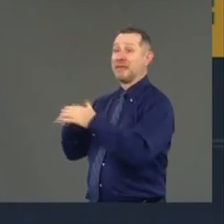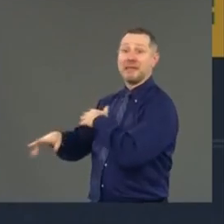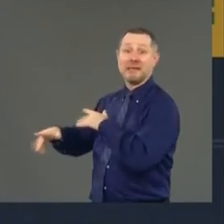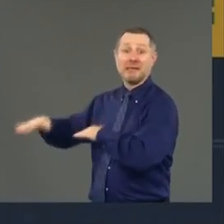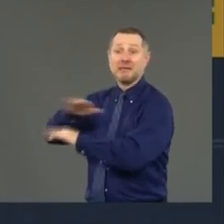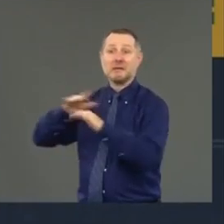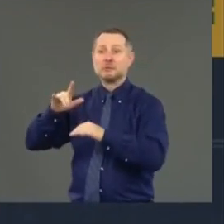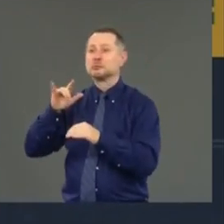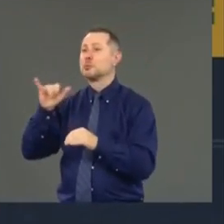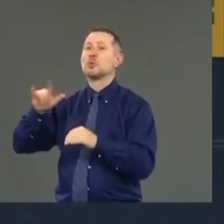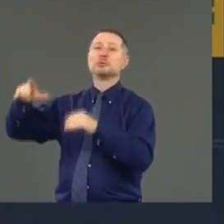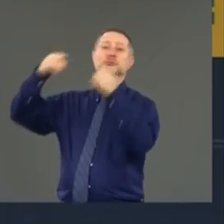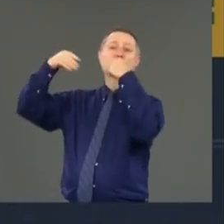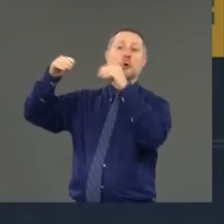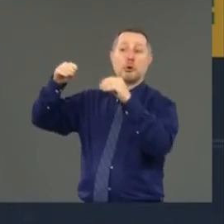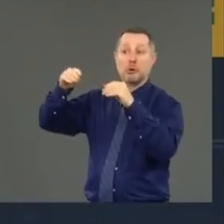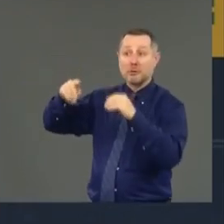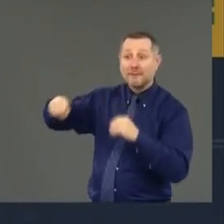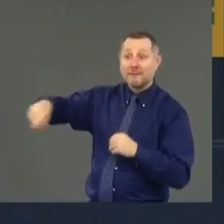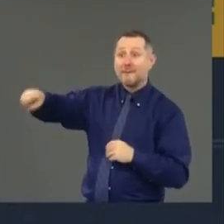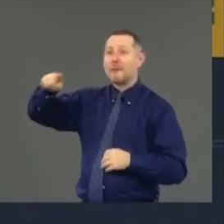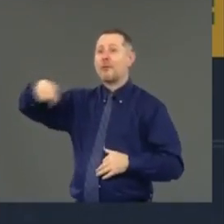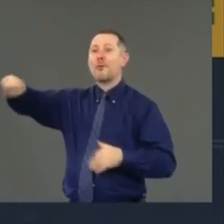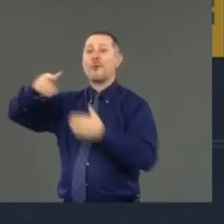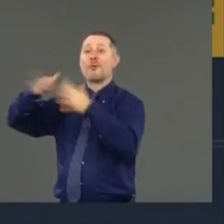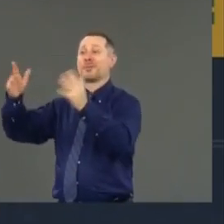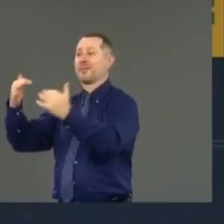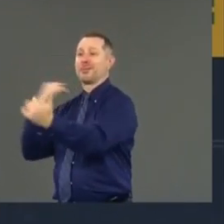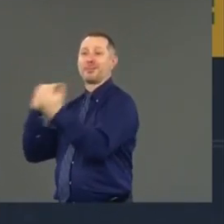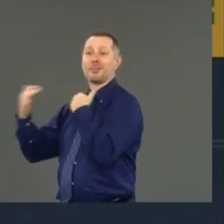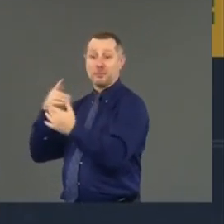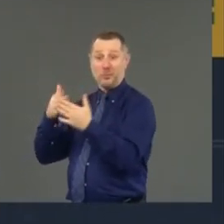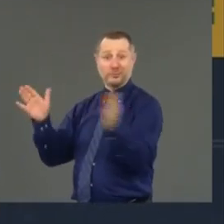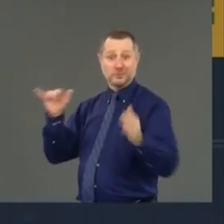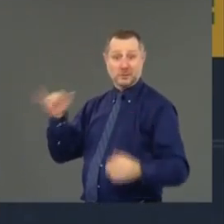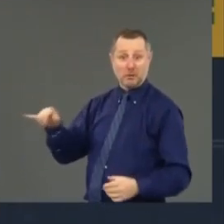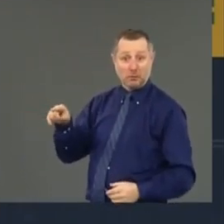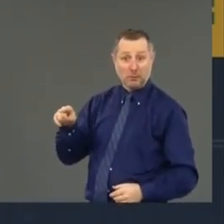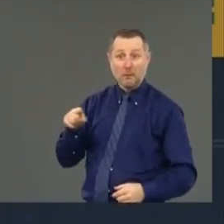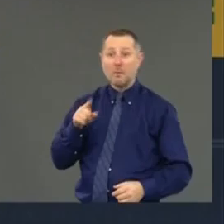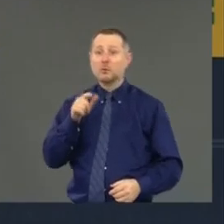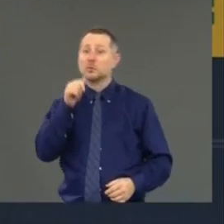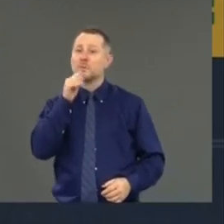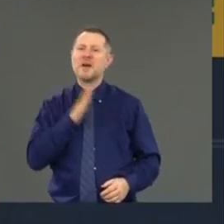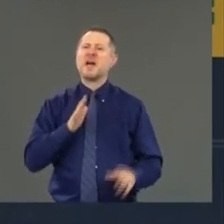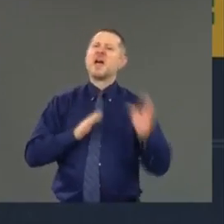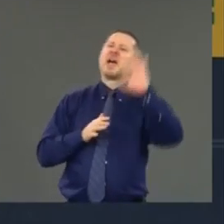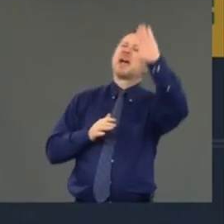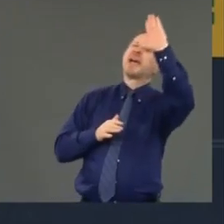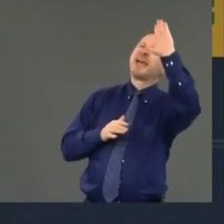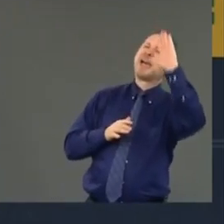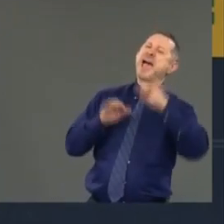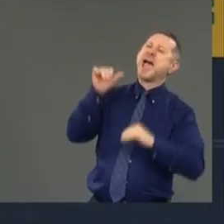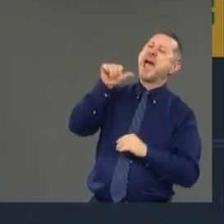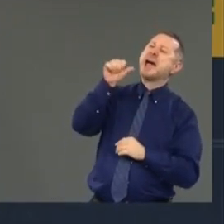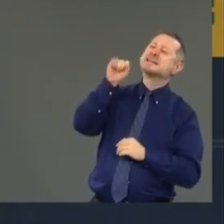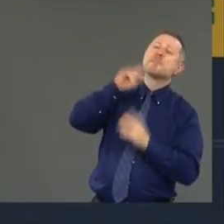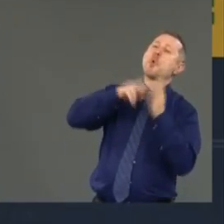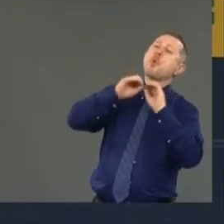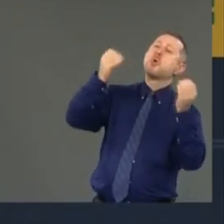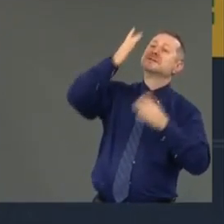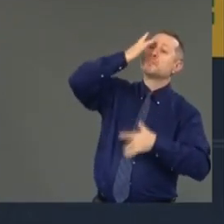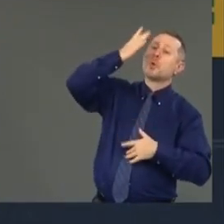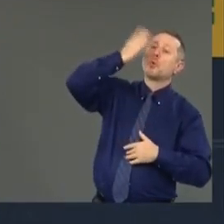public, it's virtually open. But not asymptomatic people are still not being recommended. Well, asymptomatic,